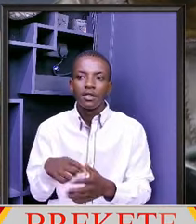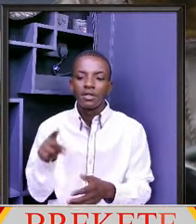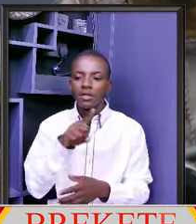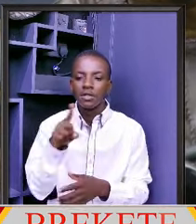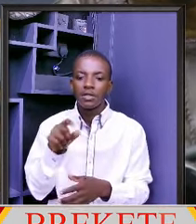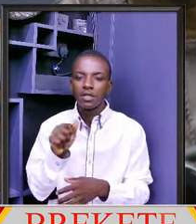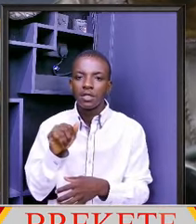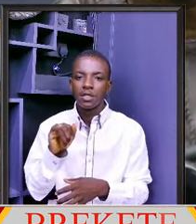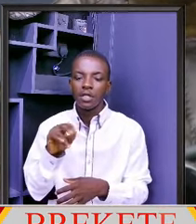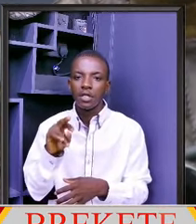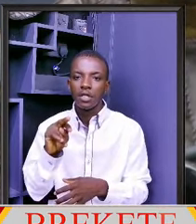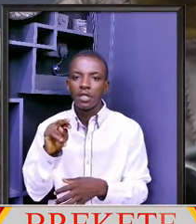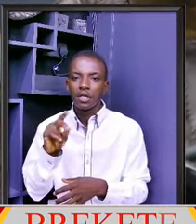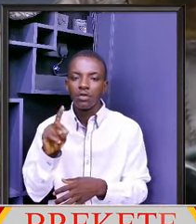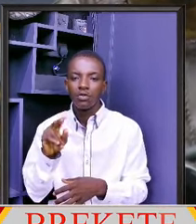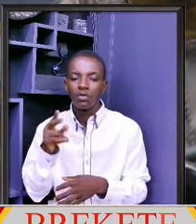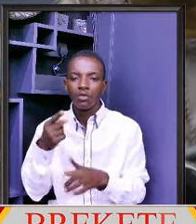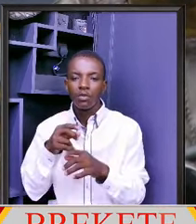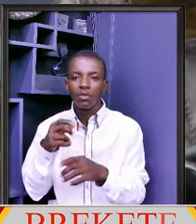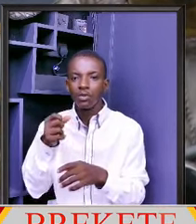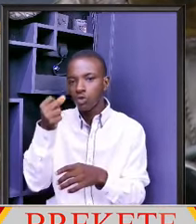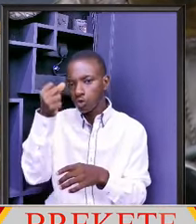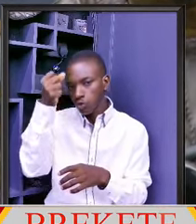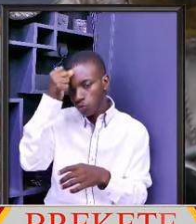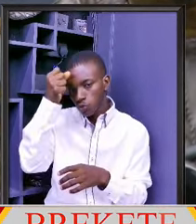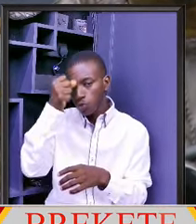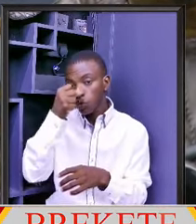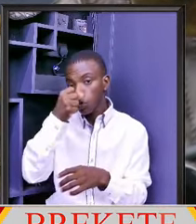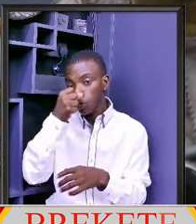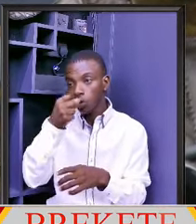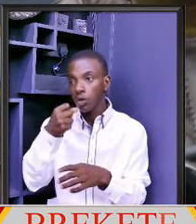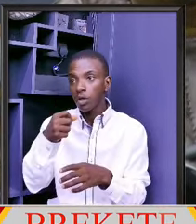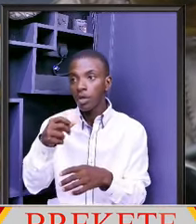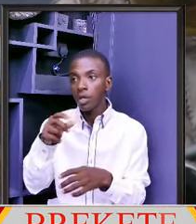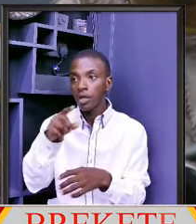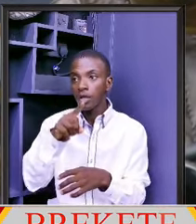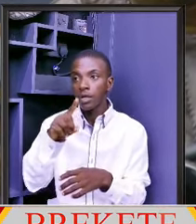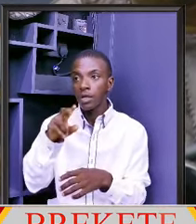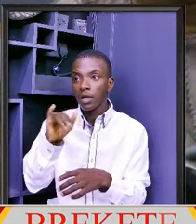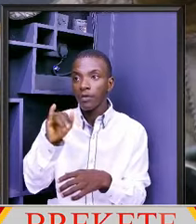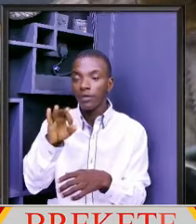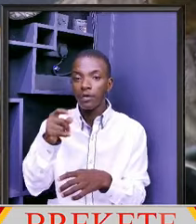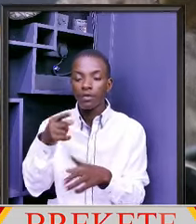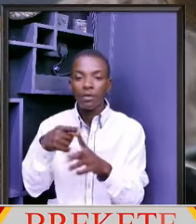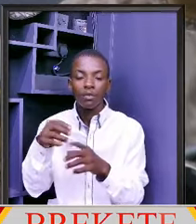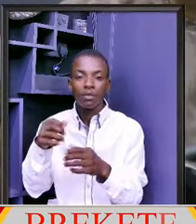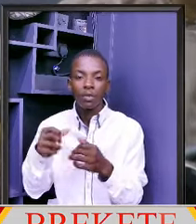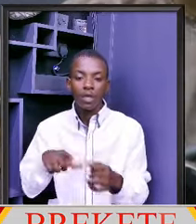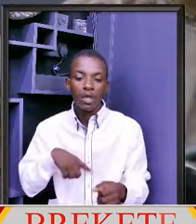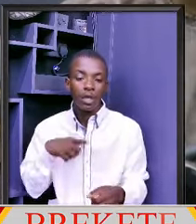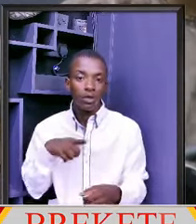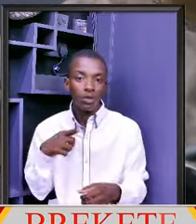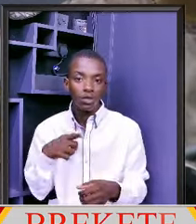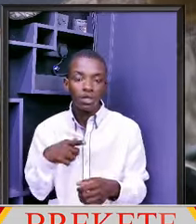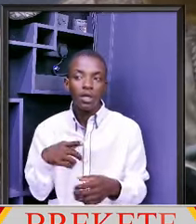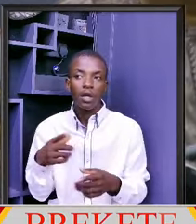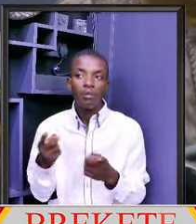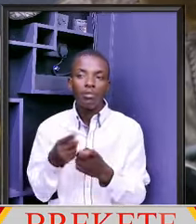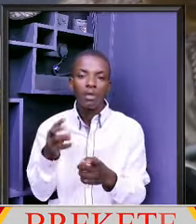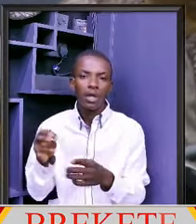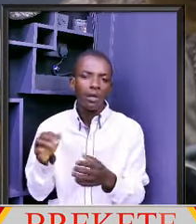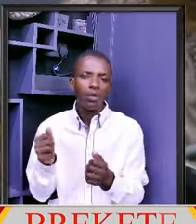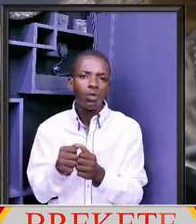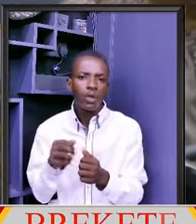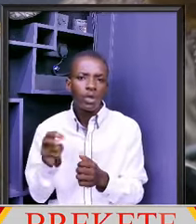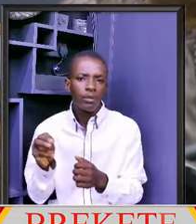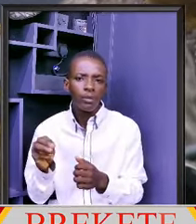Zaidu from Sokoto. Mm. Ravel from Lagos. Mm. Shani Buma may stay in Lagos. So you can't go meet them? I'm meeting with them.